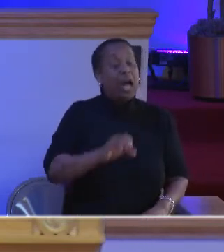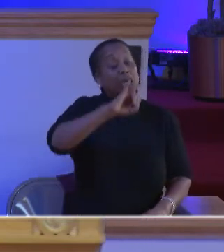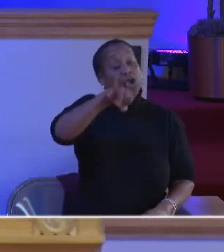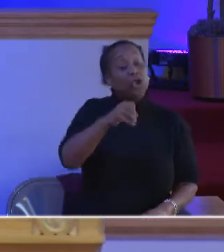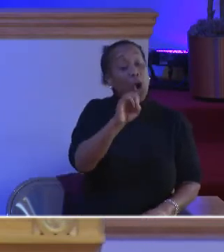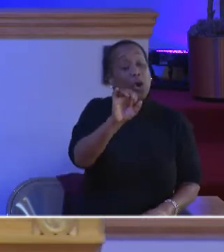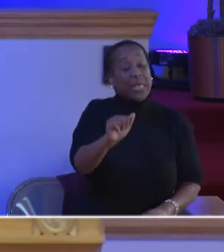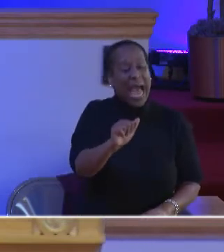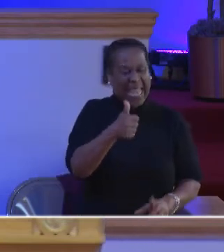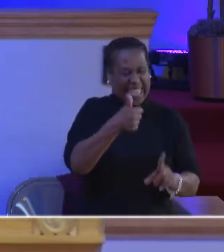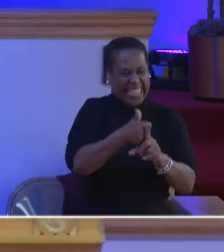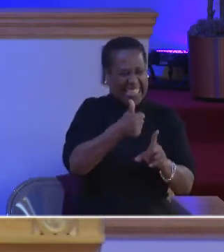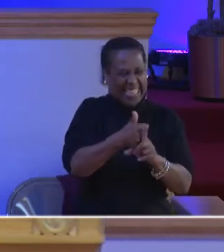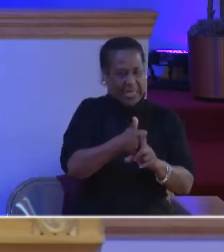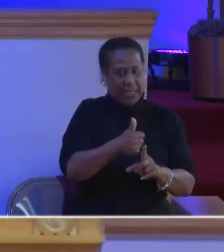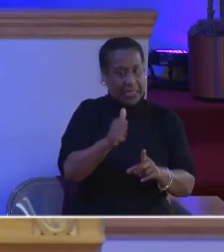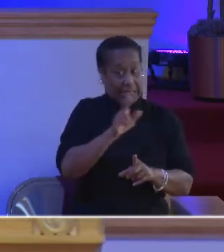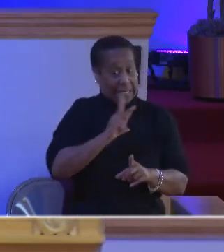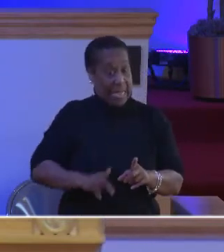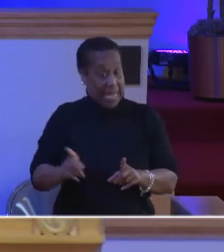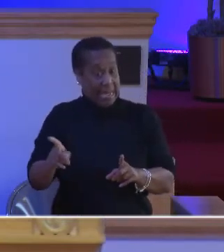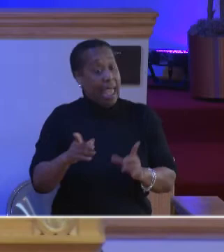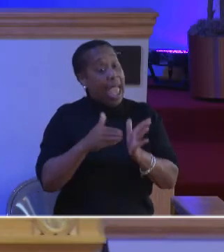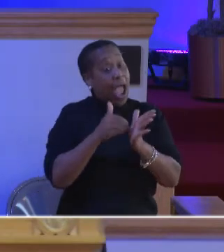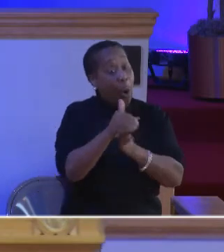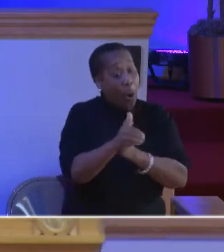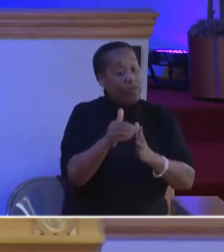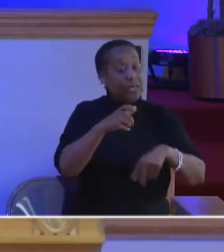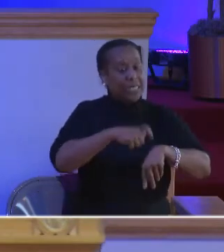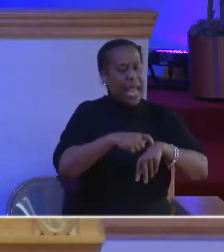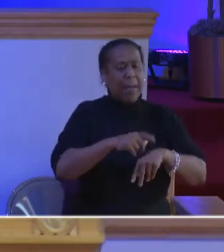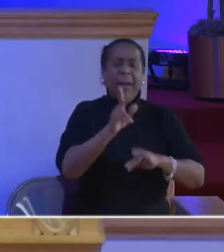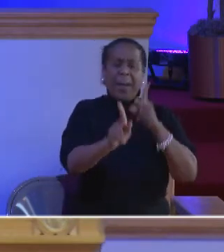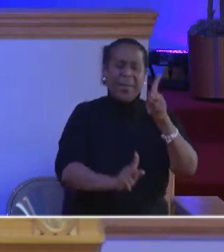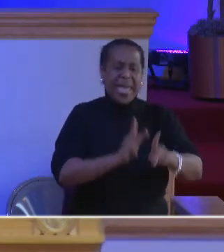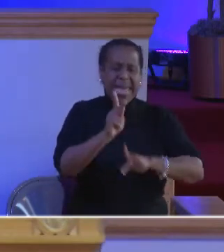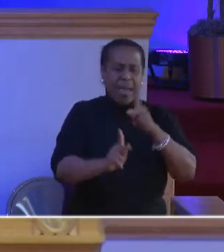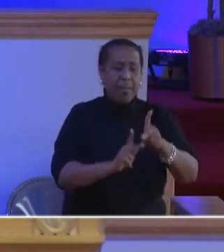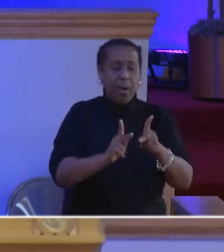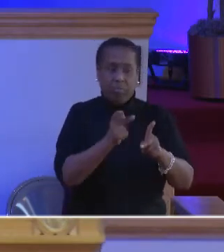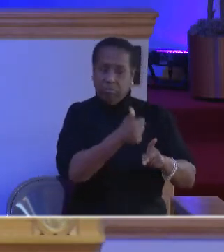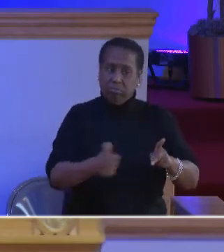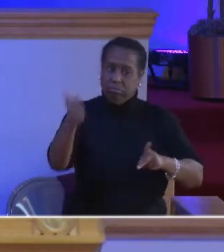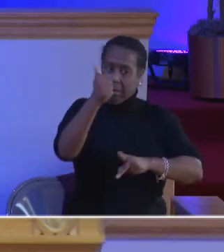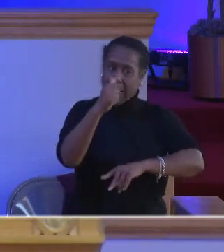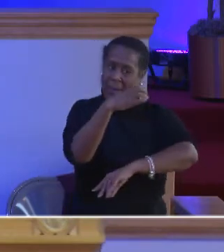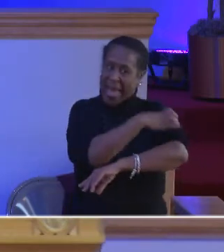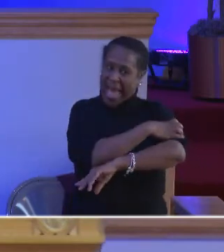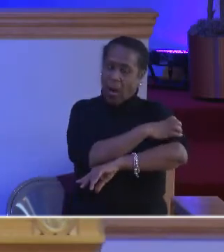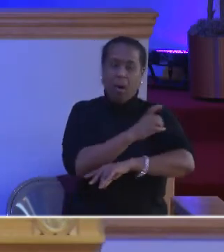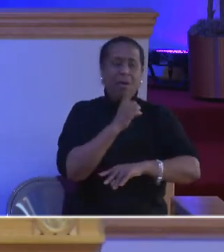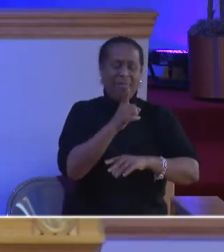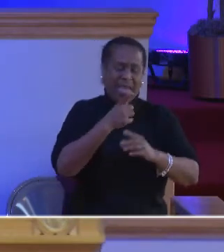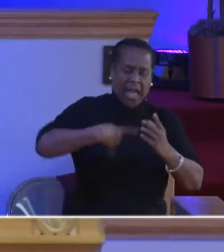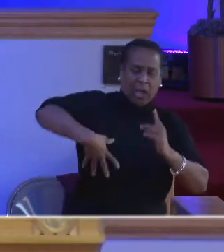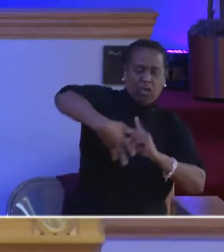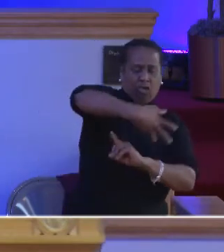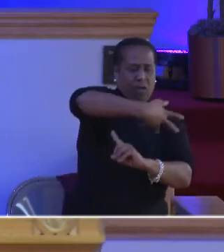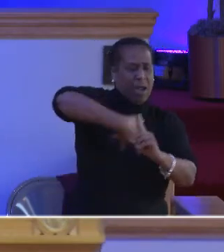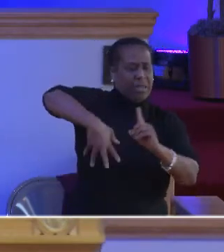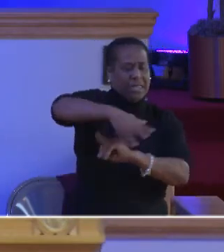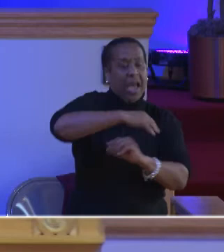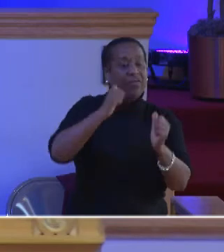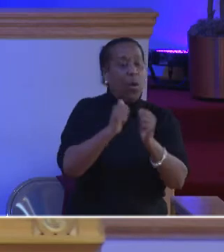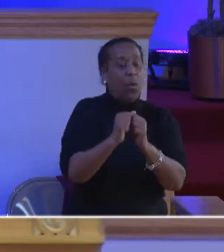Josiah is the king. And oftentimes, people in power surround themselves